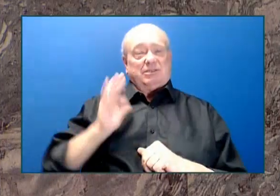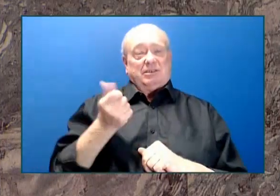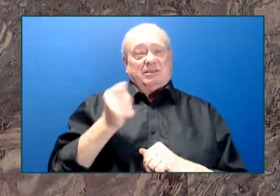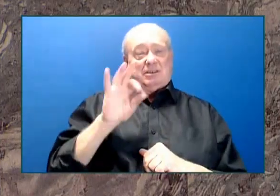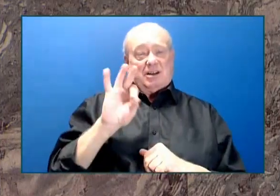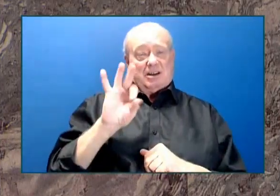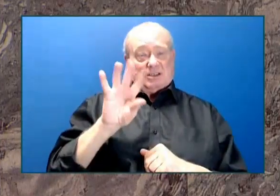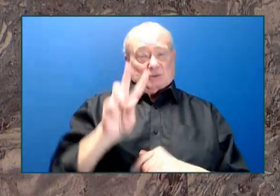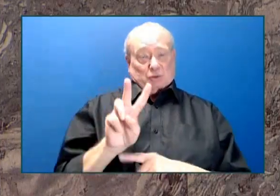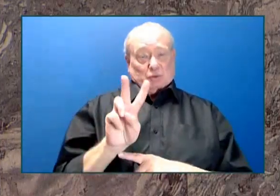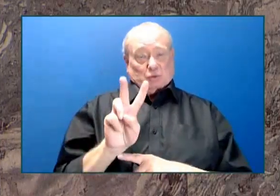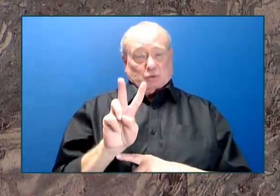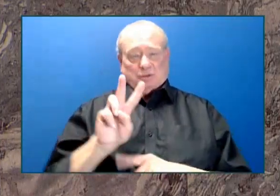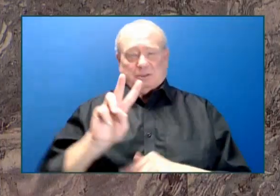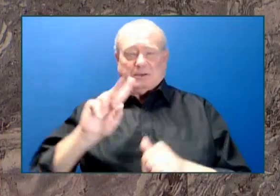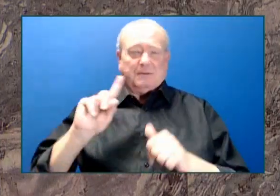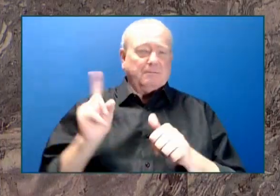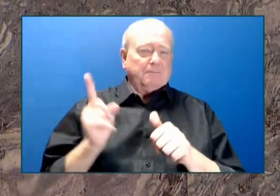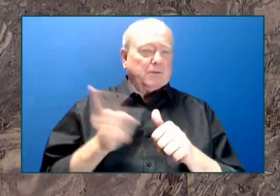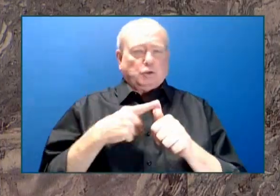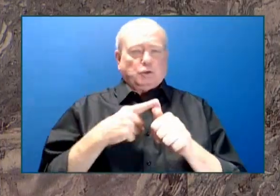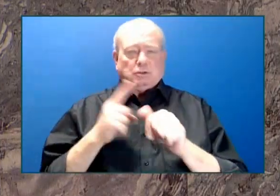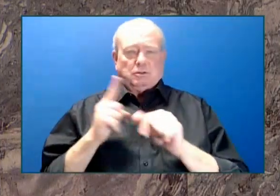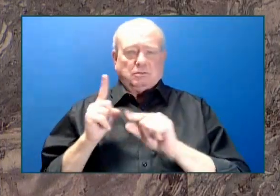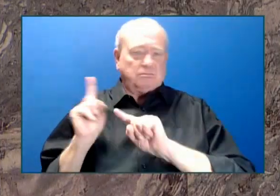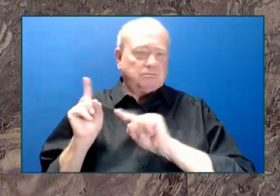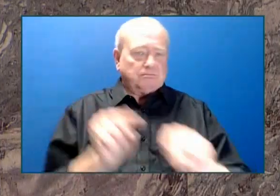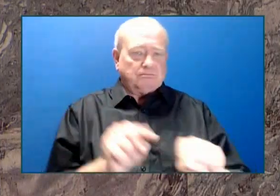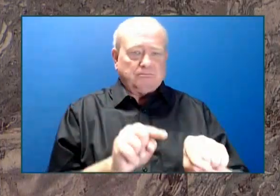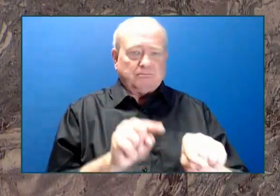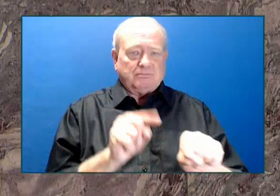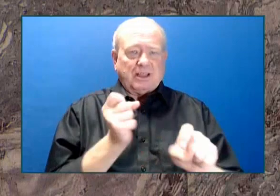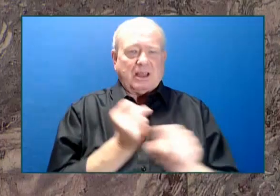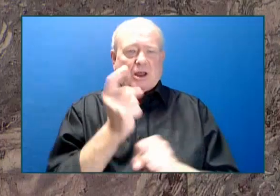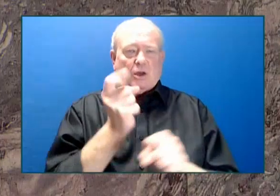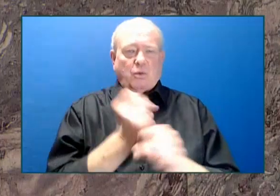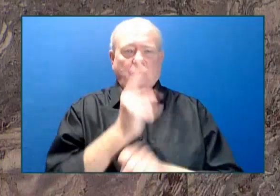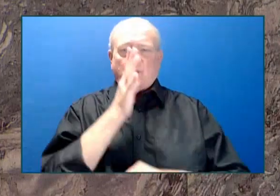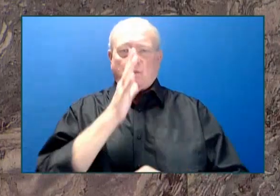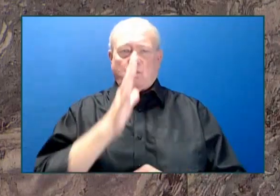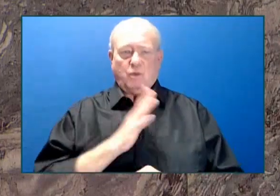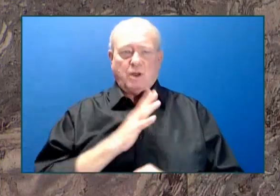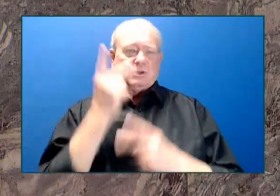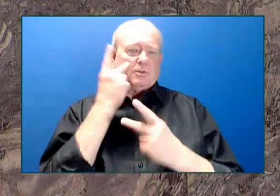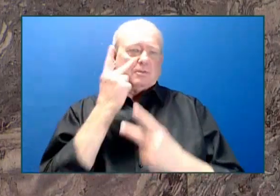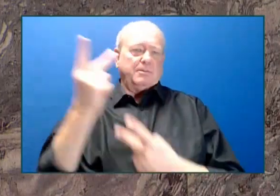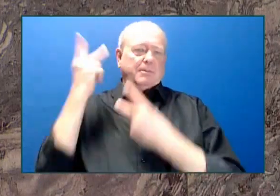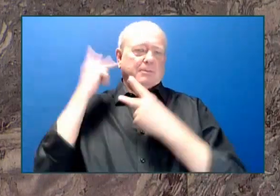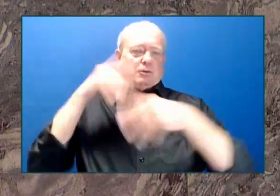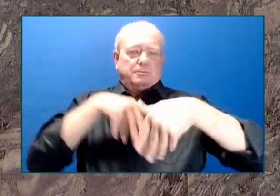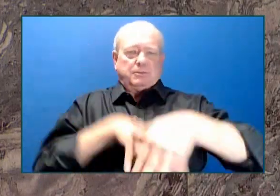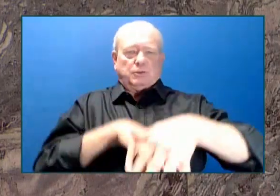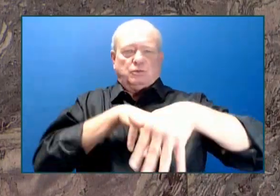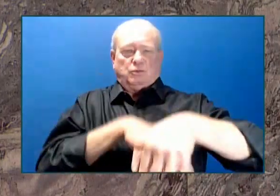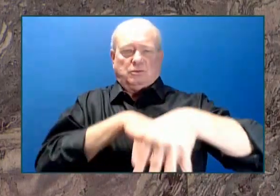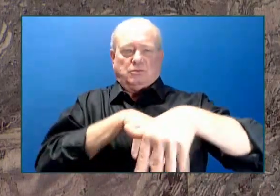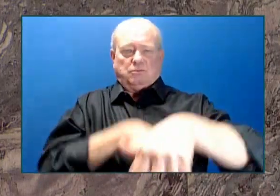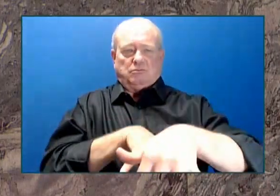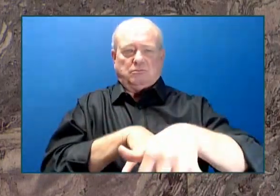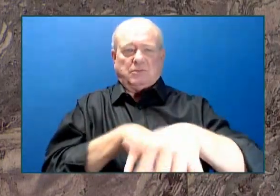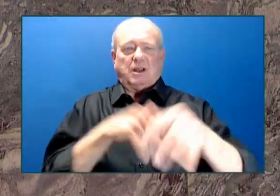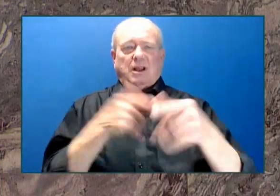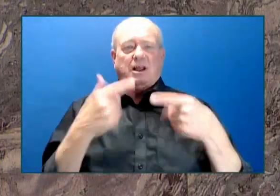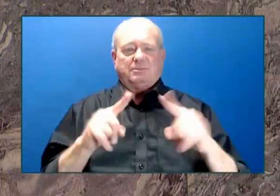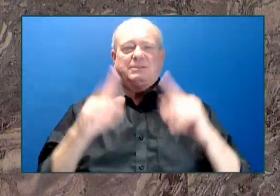Women's Memorial March takes place in the downtown East Side neighborhood on the unceded territory of the Coast Salish people. This past